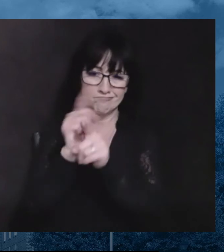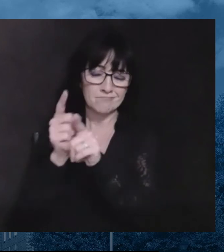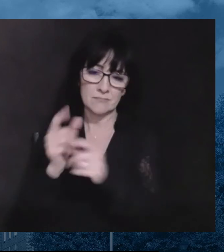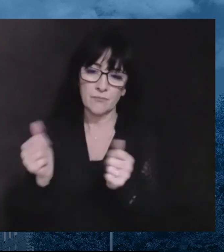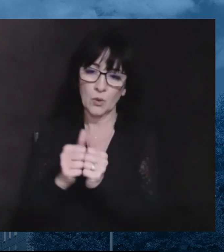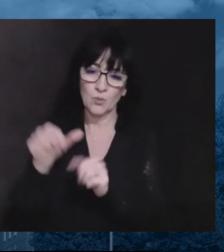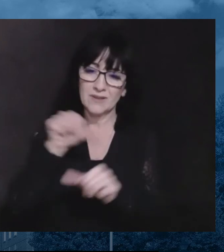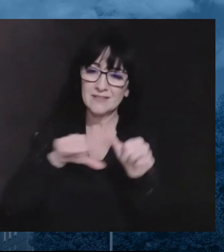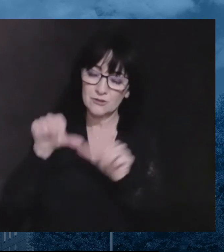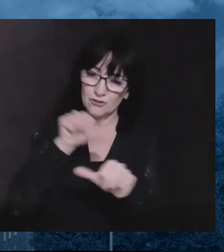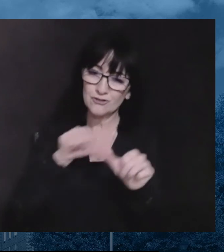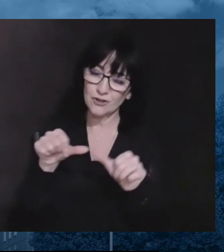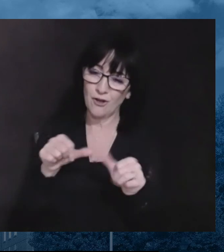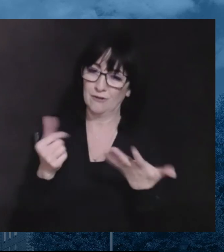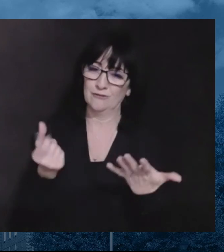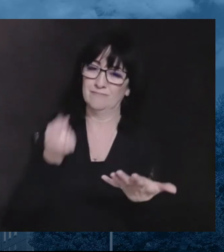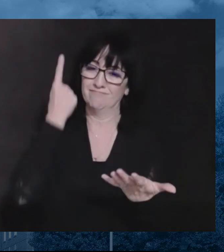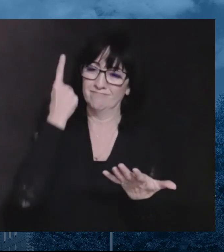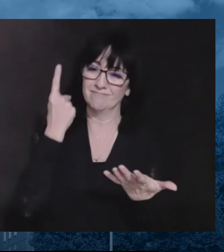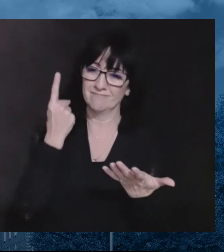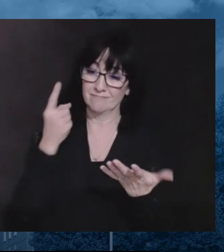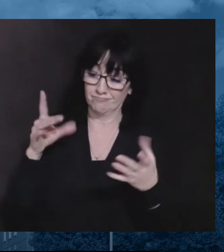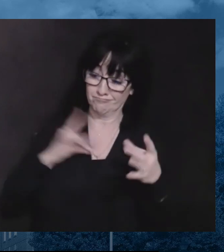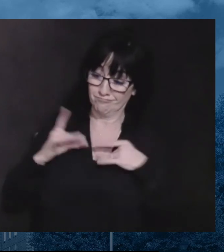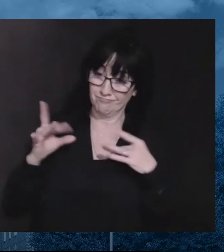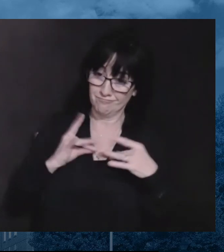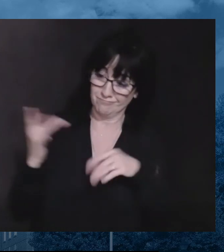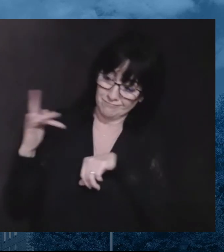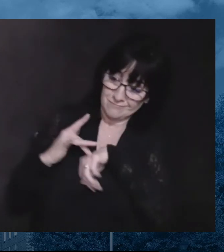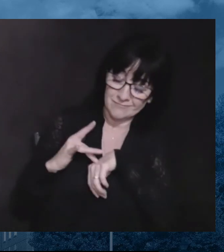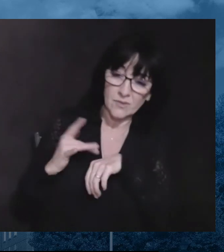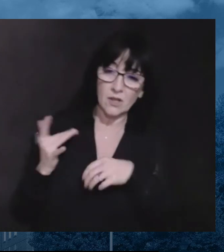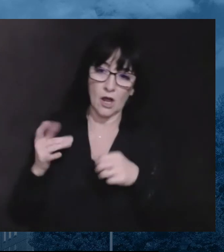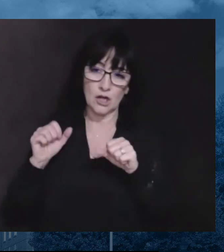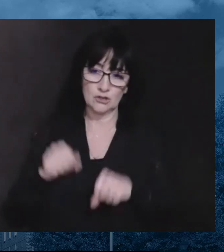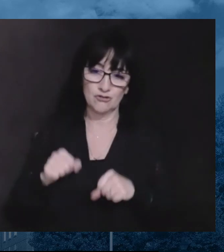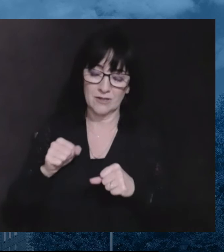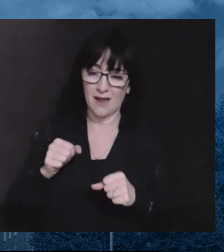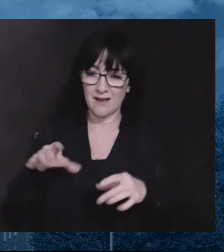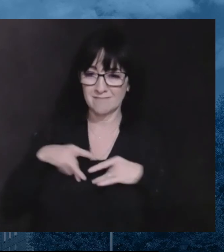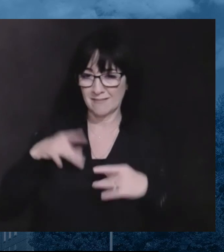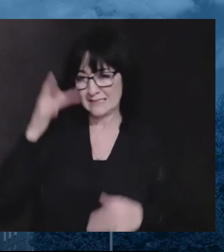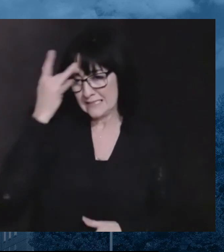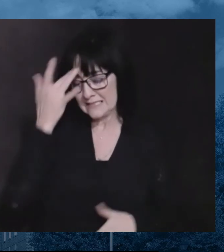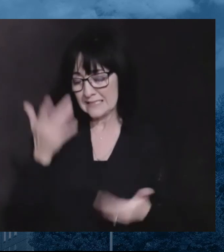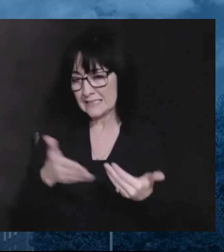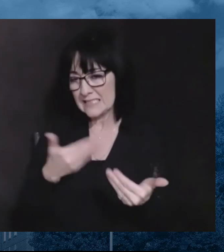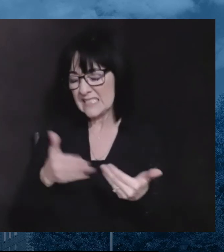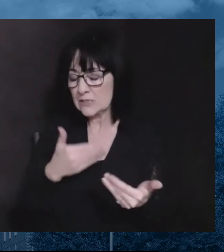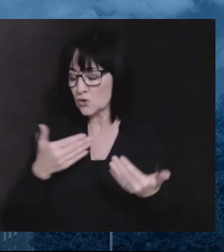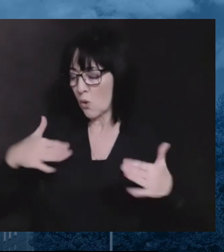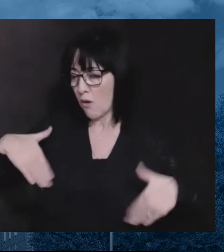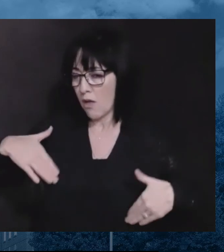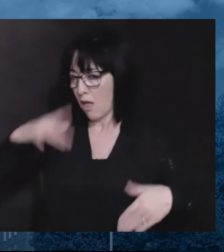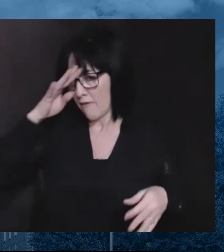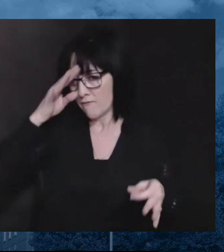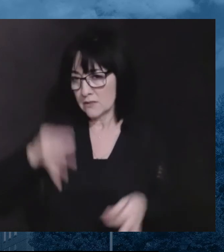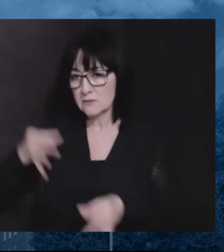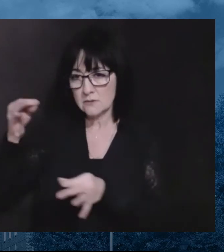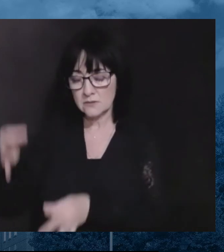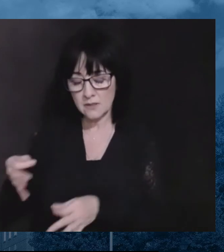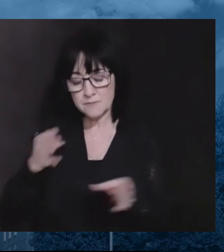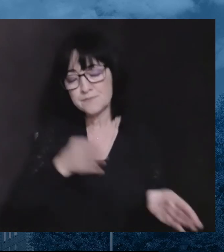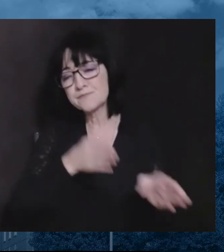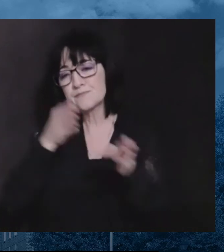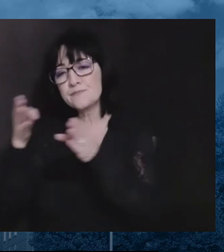competition will be allowed for winter sports. Going back to this issue about controlled environments and non-controlled environments, we